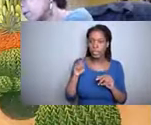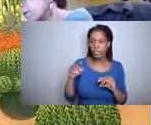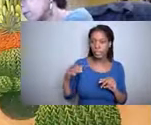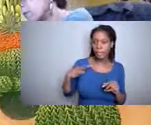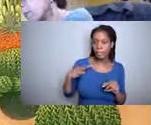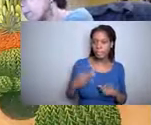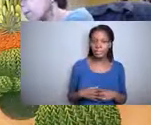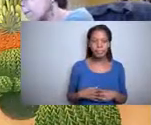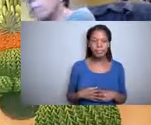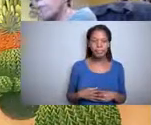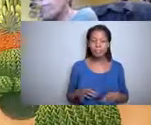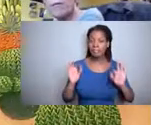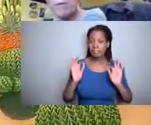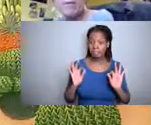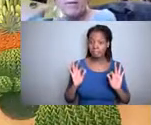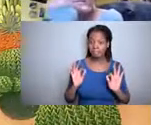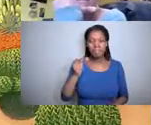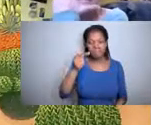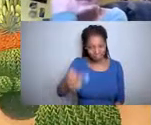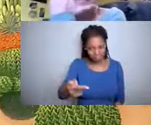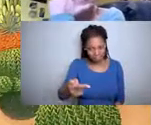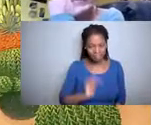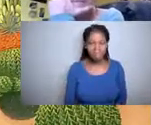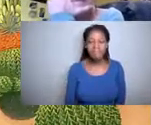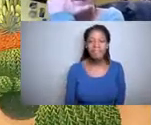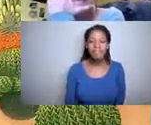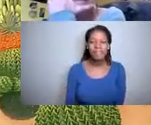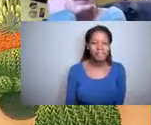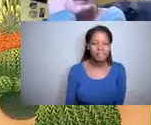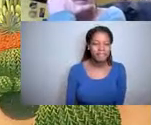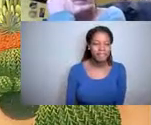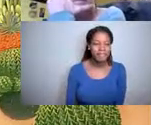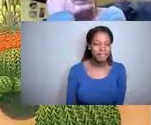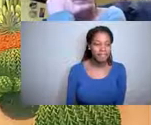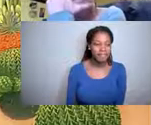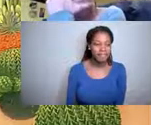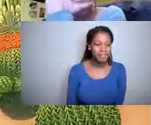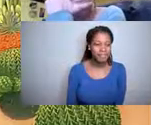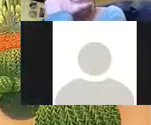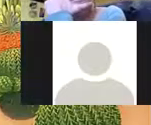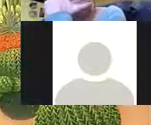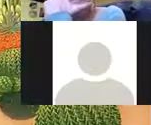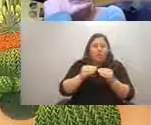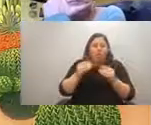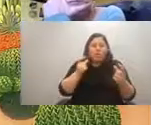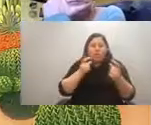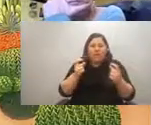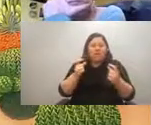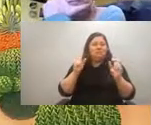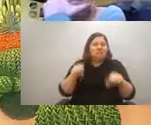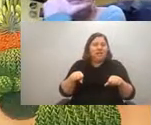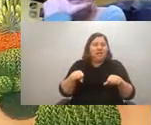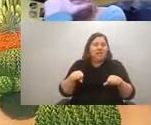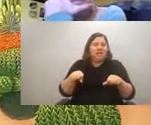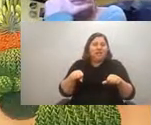and if there are any other questions about the overall opportunity feel free to reach out uh here's my email address we can also write it in the q a